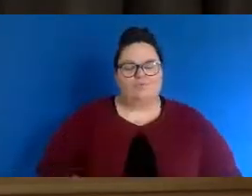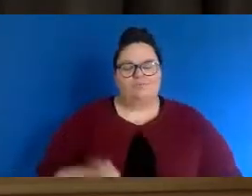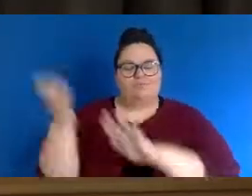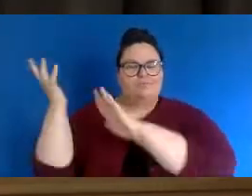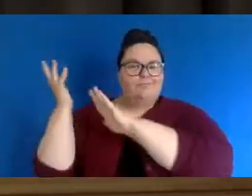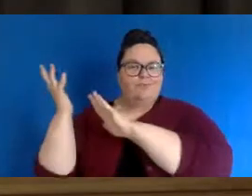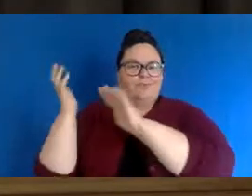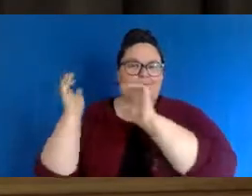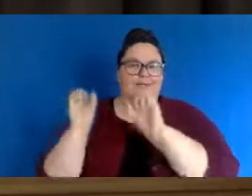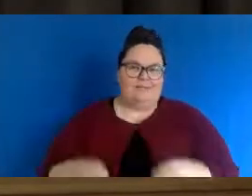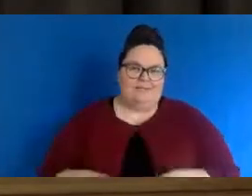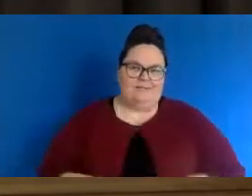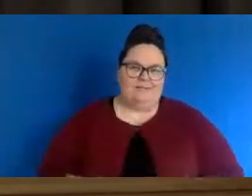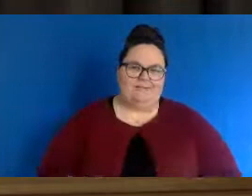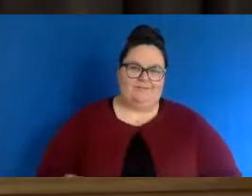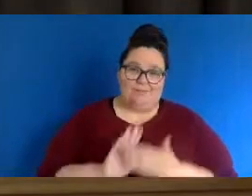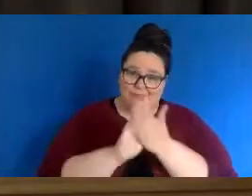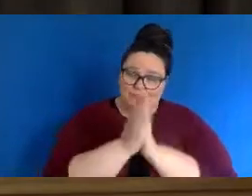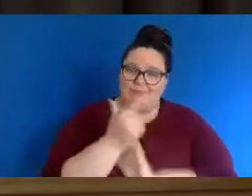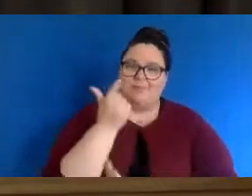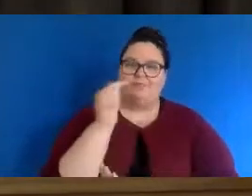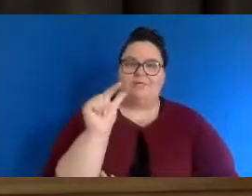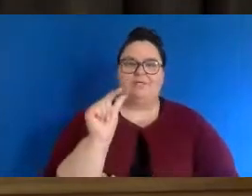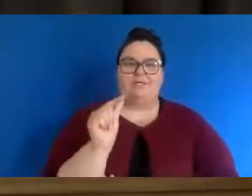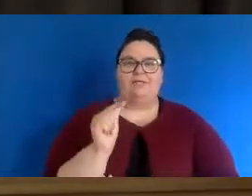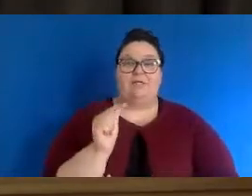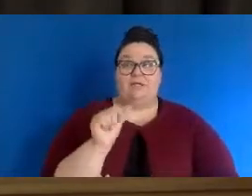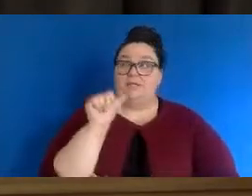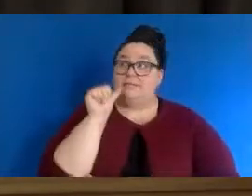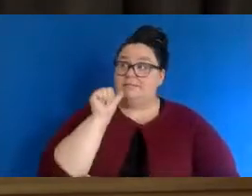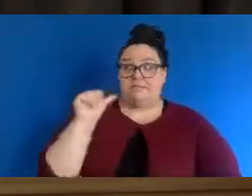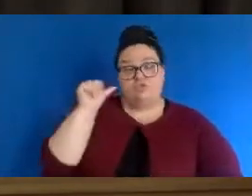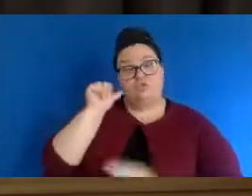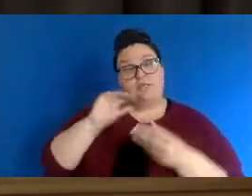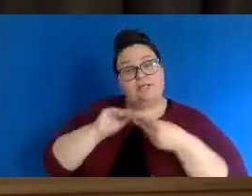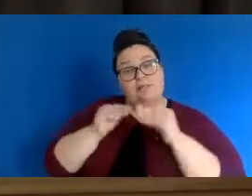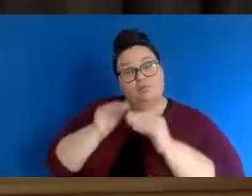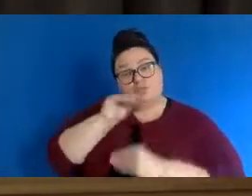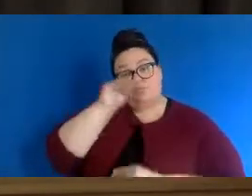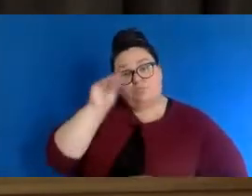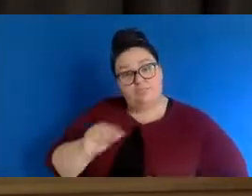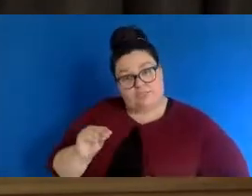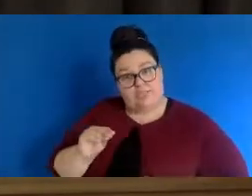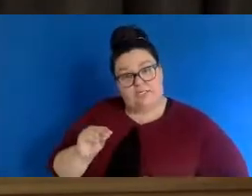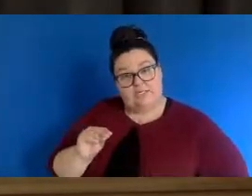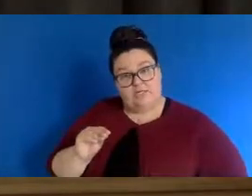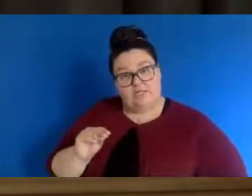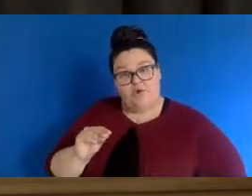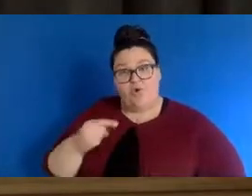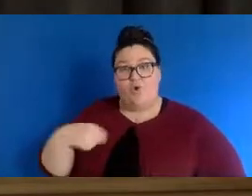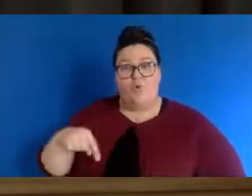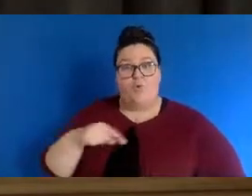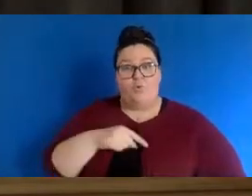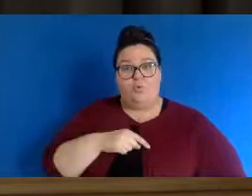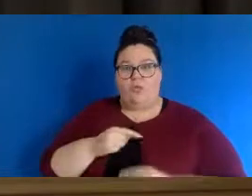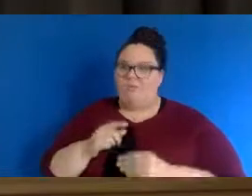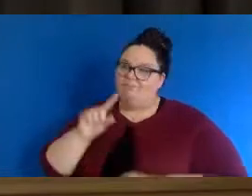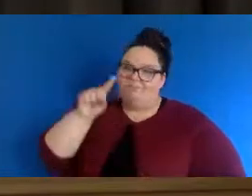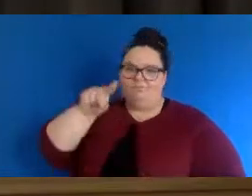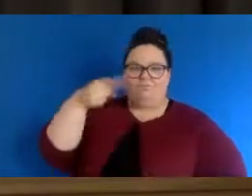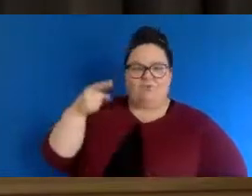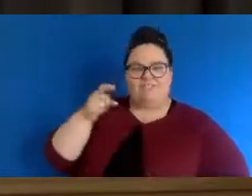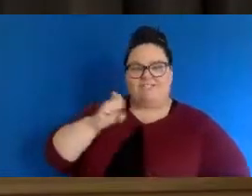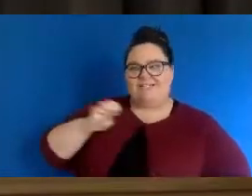forward on our path to green. Based on yesterday's numbers, New Brunswick is leading Atlantic Canada provinces with